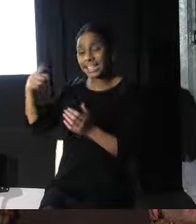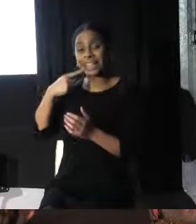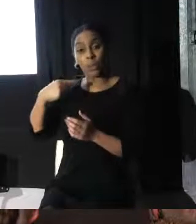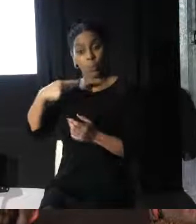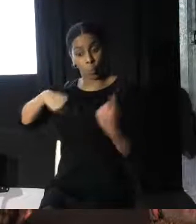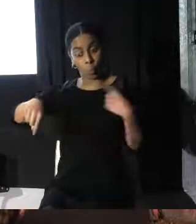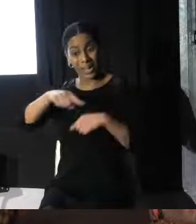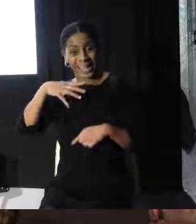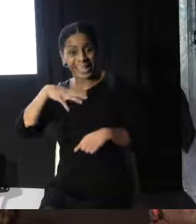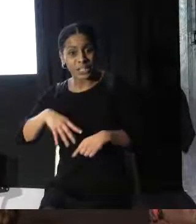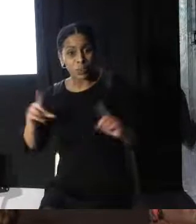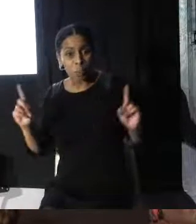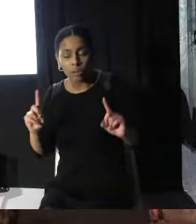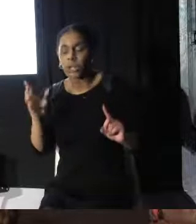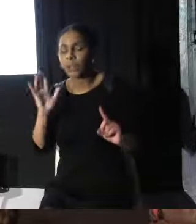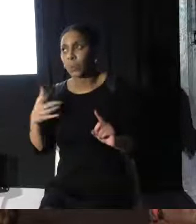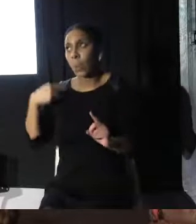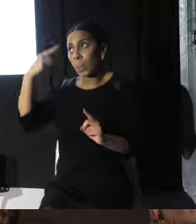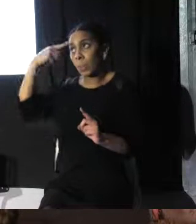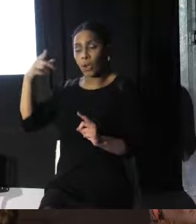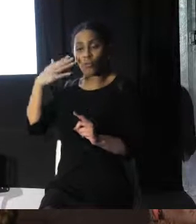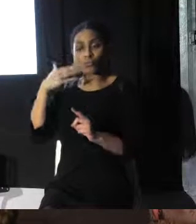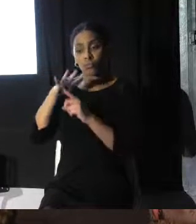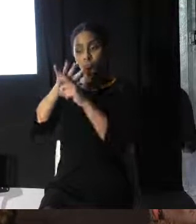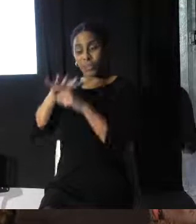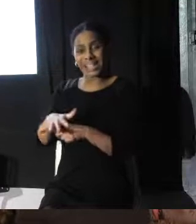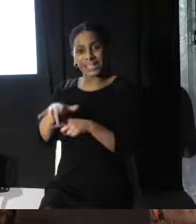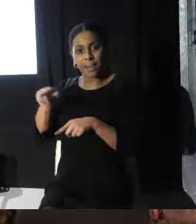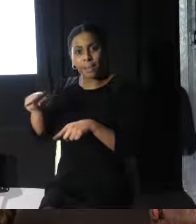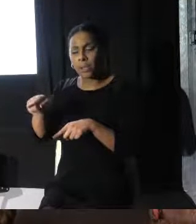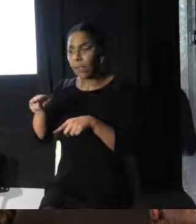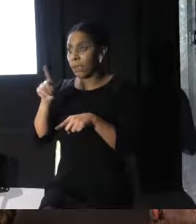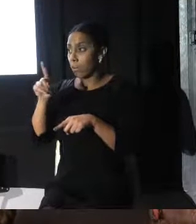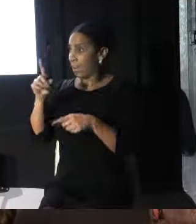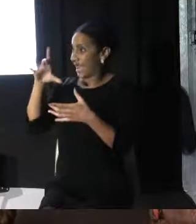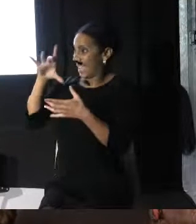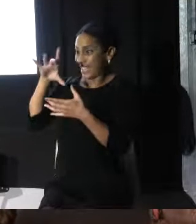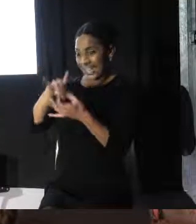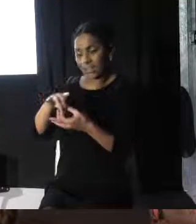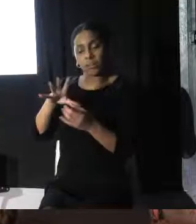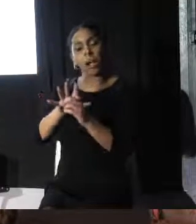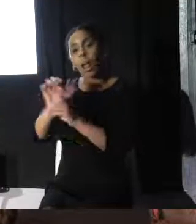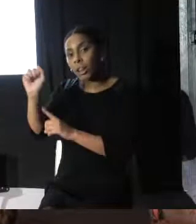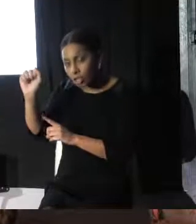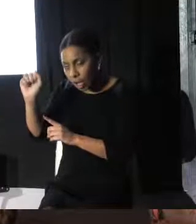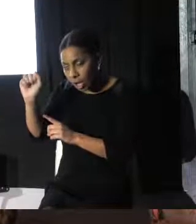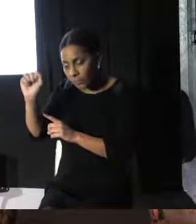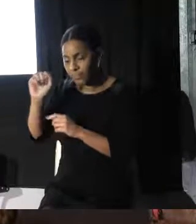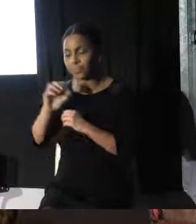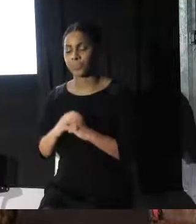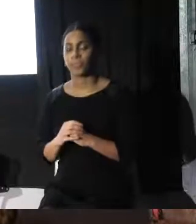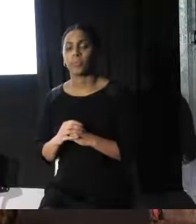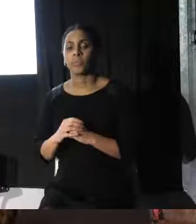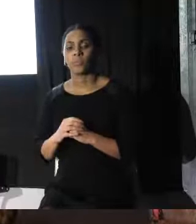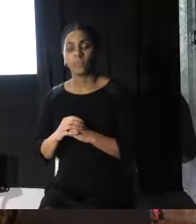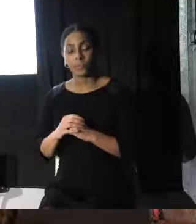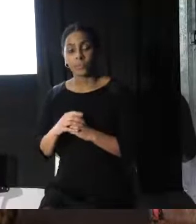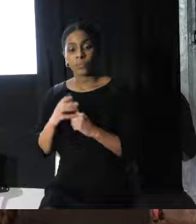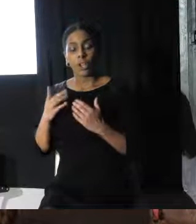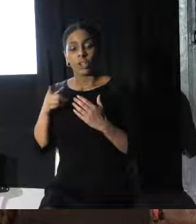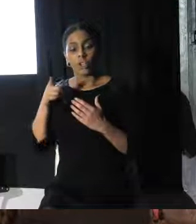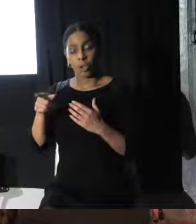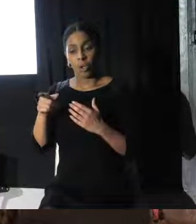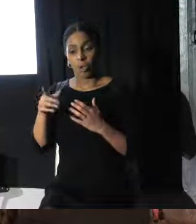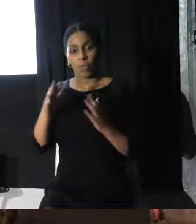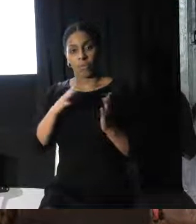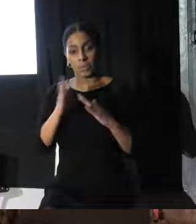which is to think about racism in the field of culture? So the Rose Must Fall movement, as it emerged in